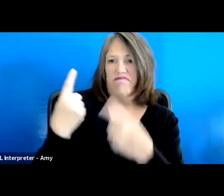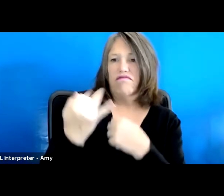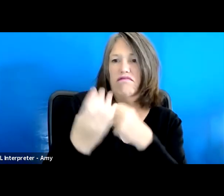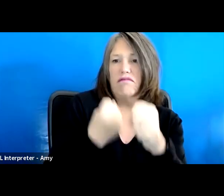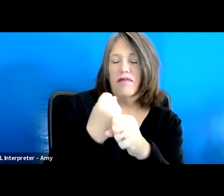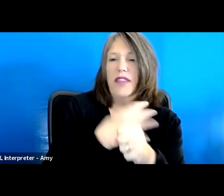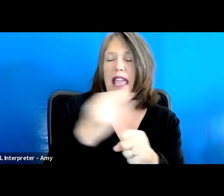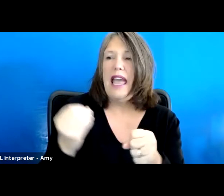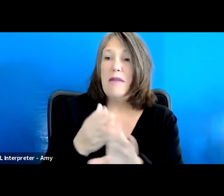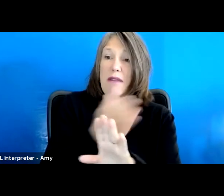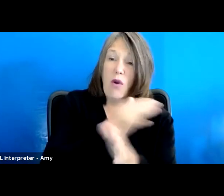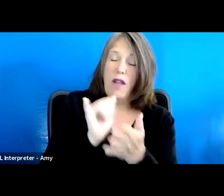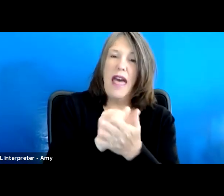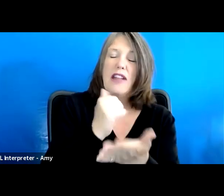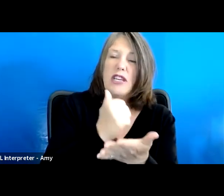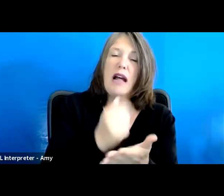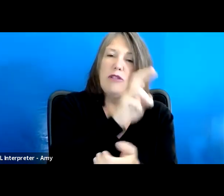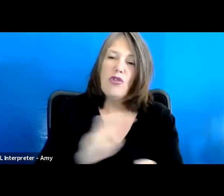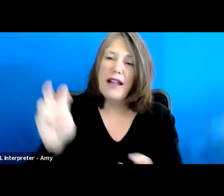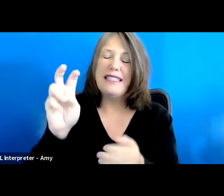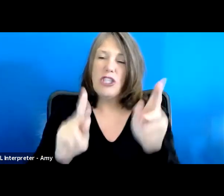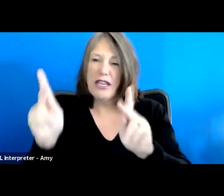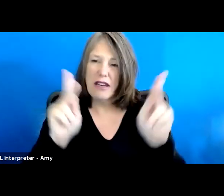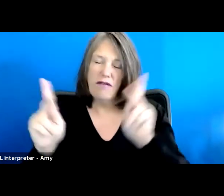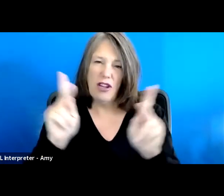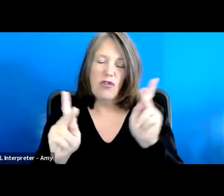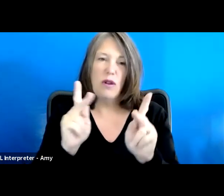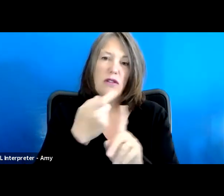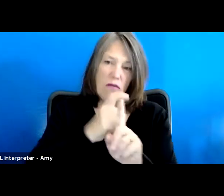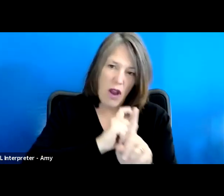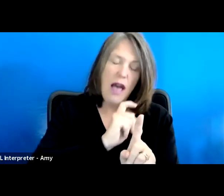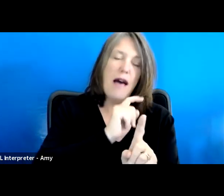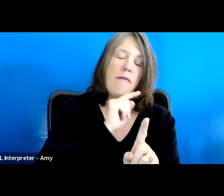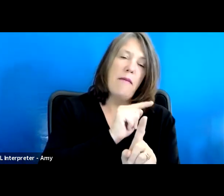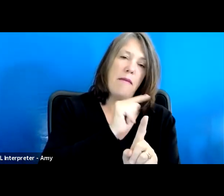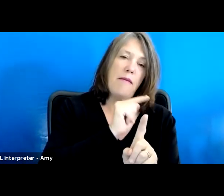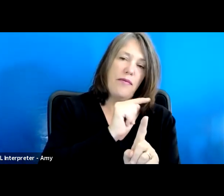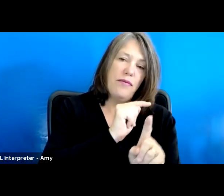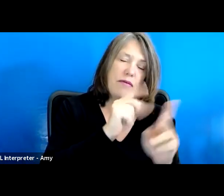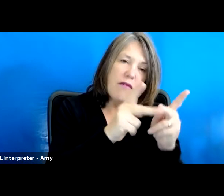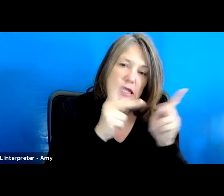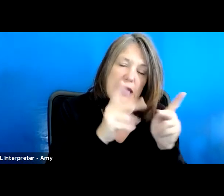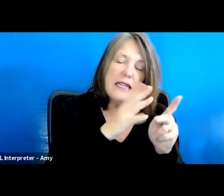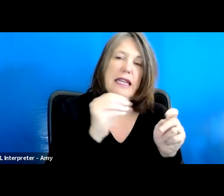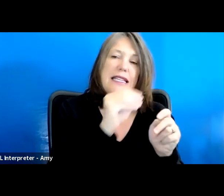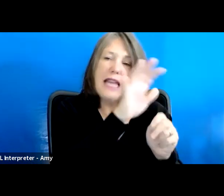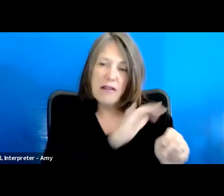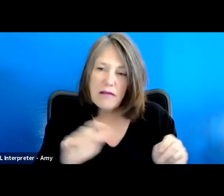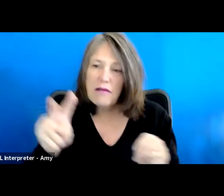And prior to that, she helped transition individuals out of facilities and into the